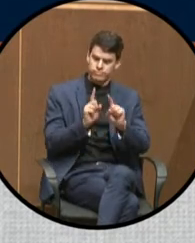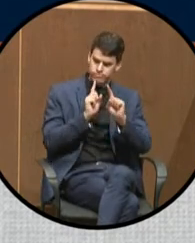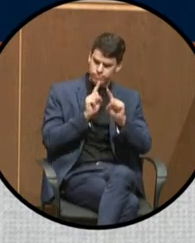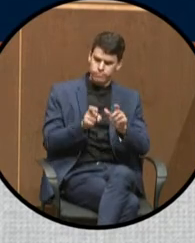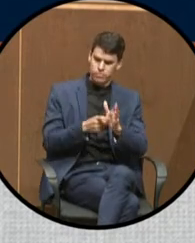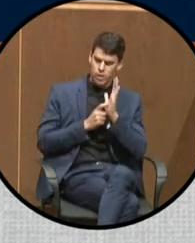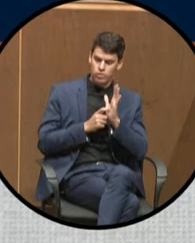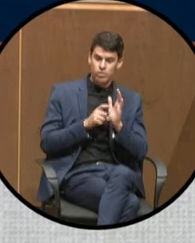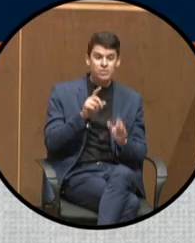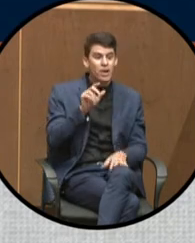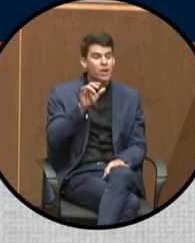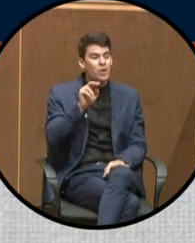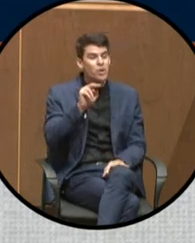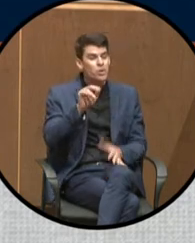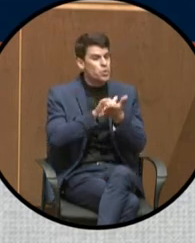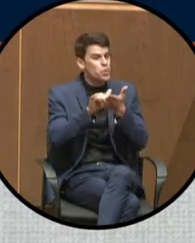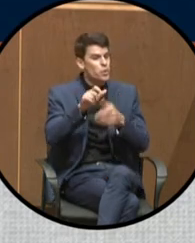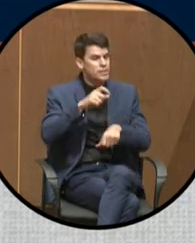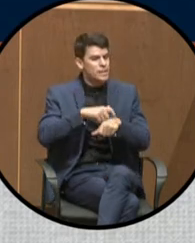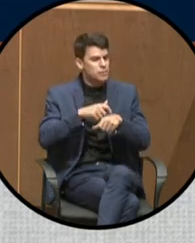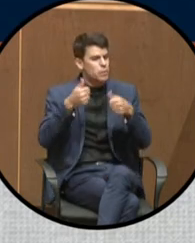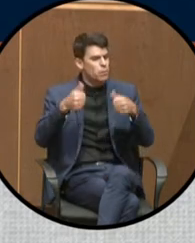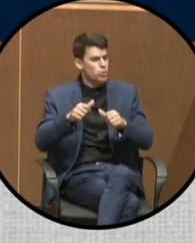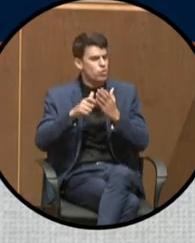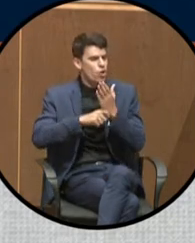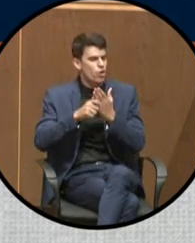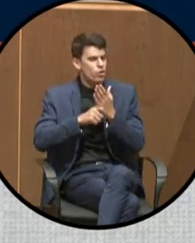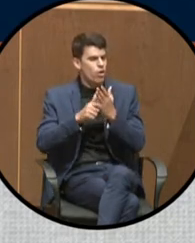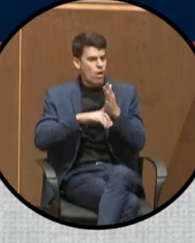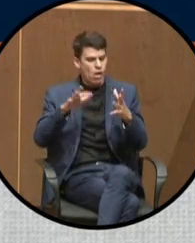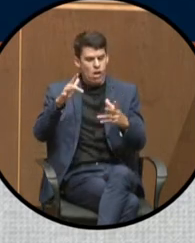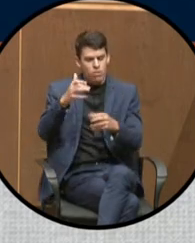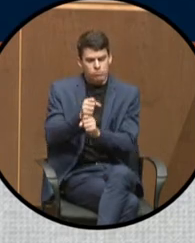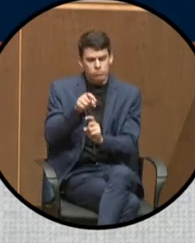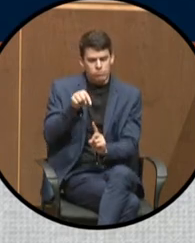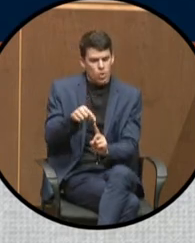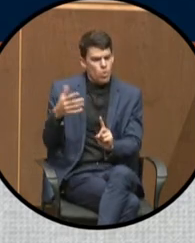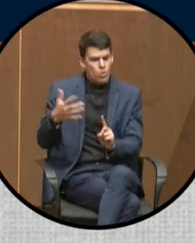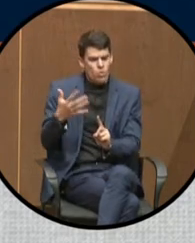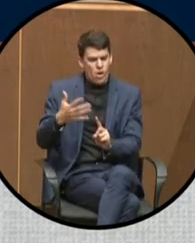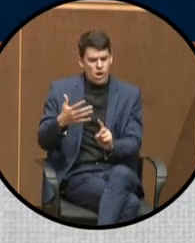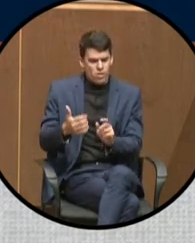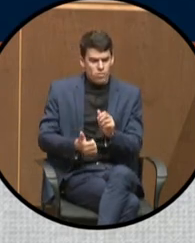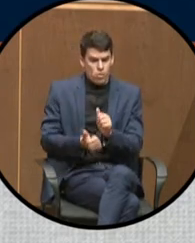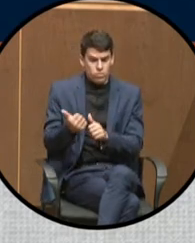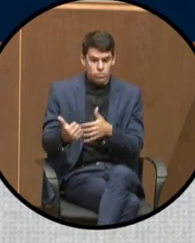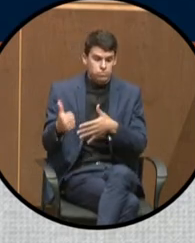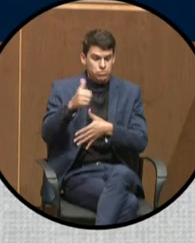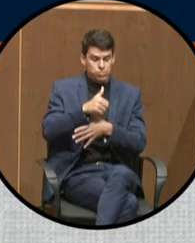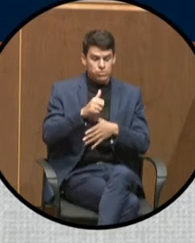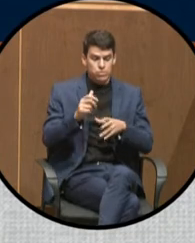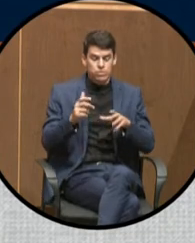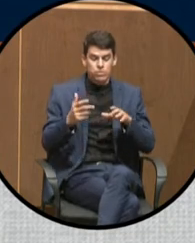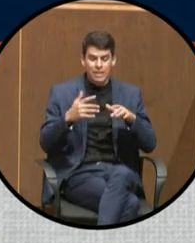York Times posted an article recently summarizing the leading causes of death among children in the United States. COVID comes